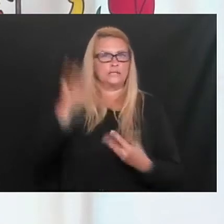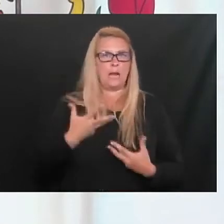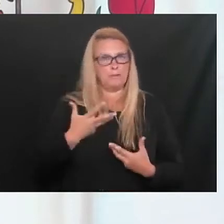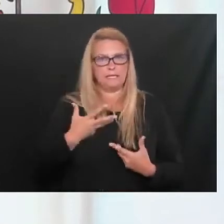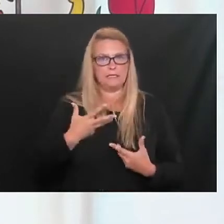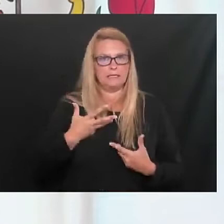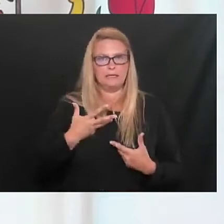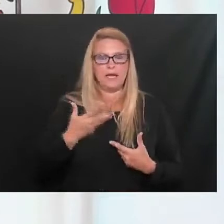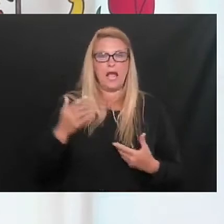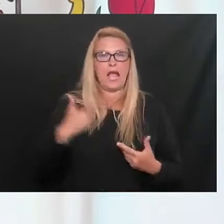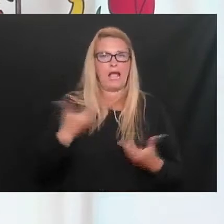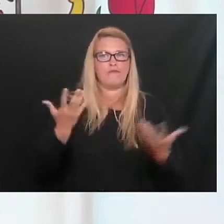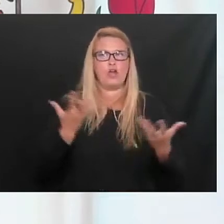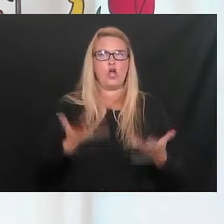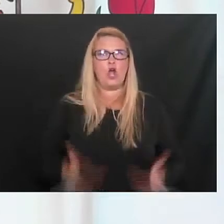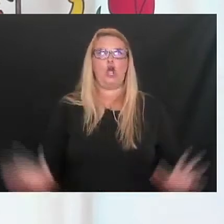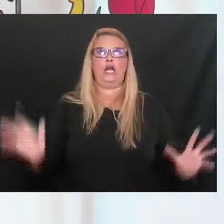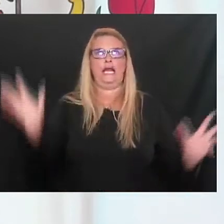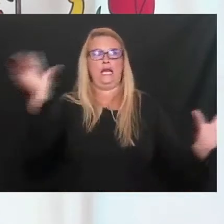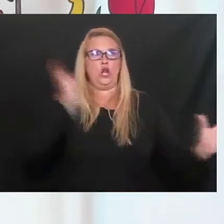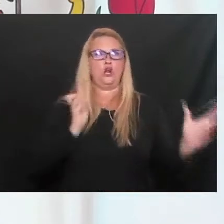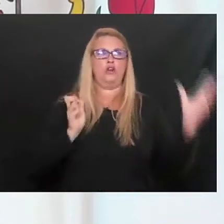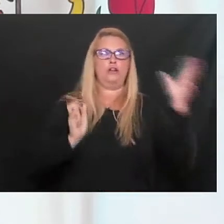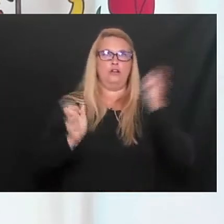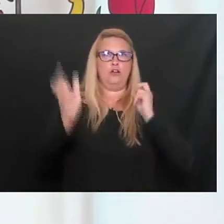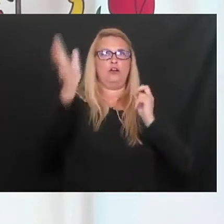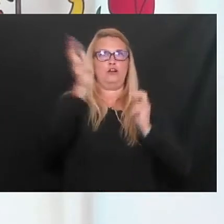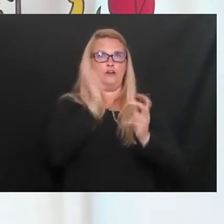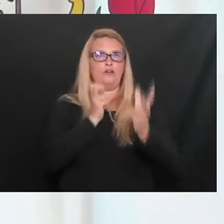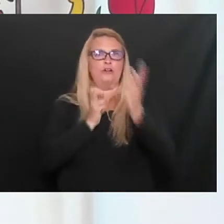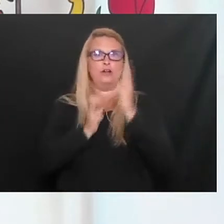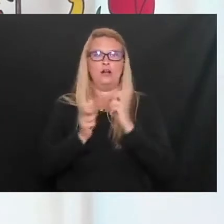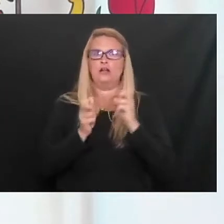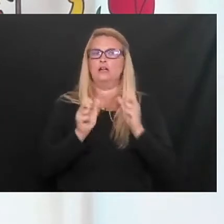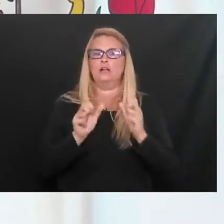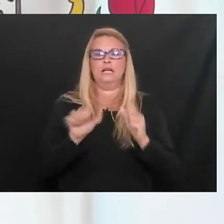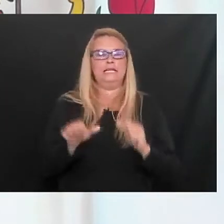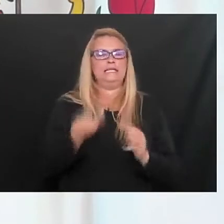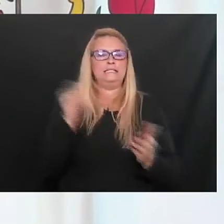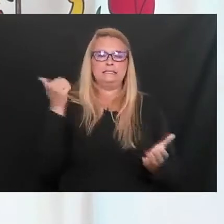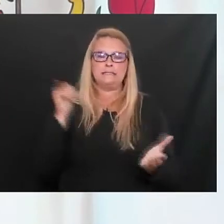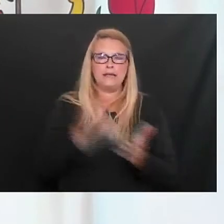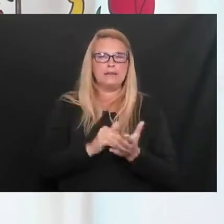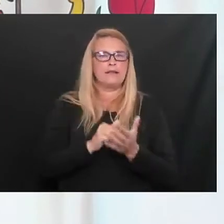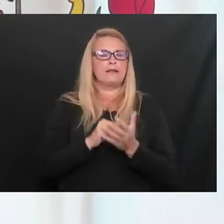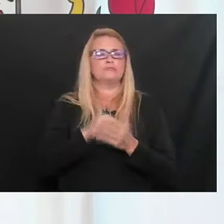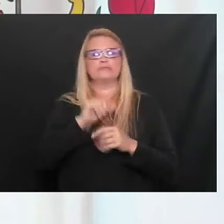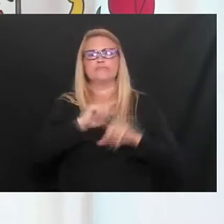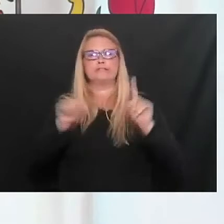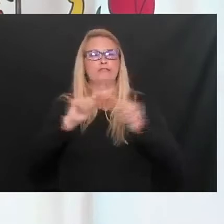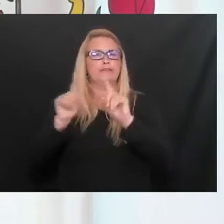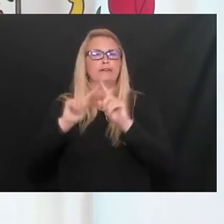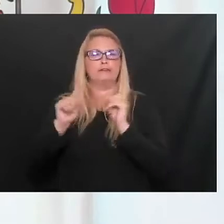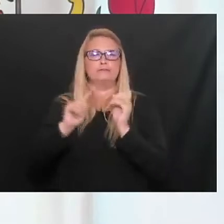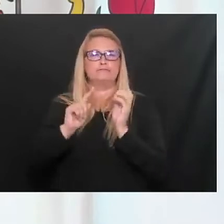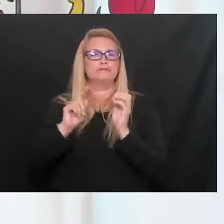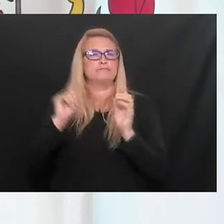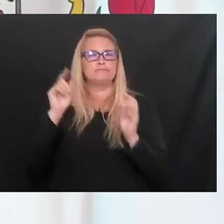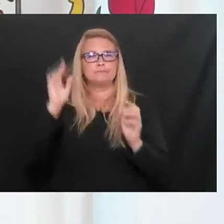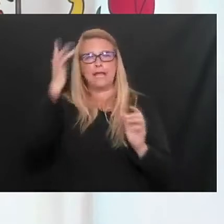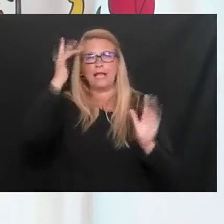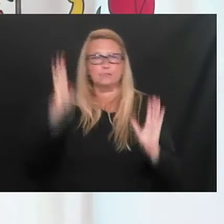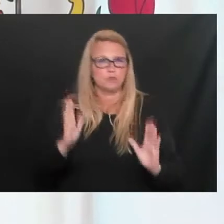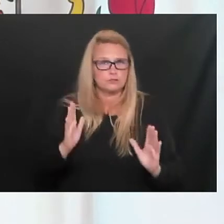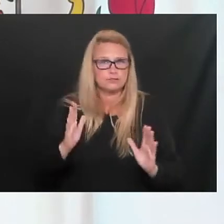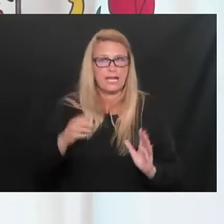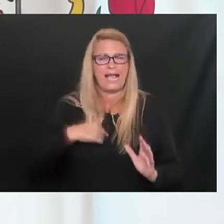this from, I can't tell you the number, tens and tens and tens of medical experts. I hear it all